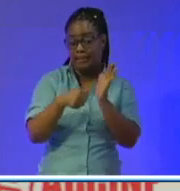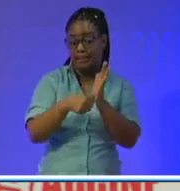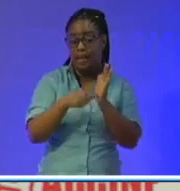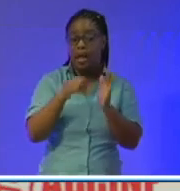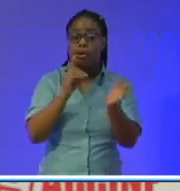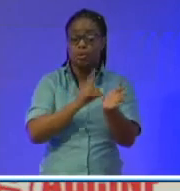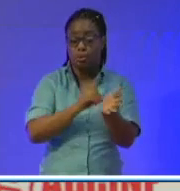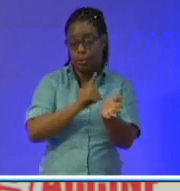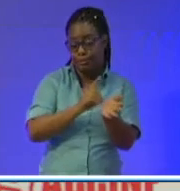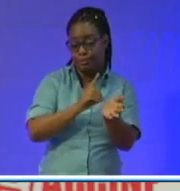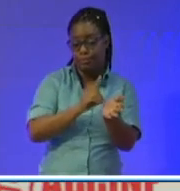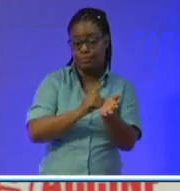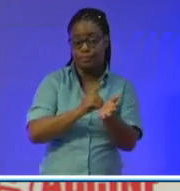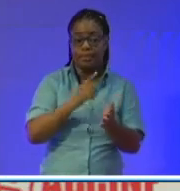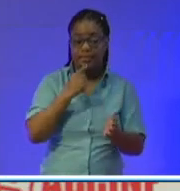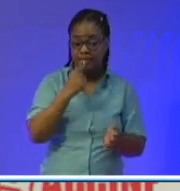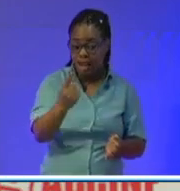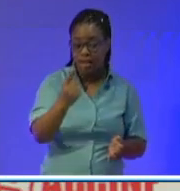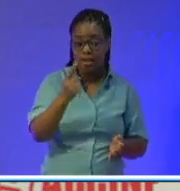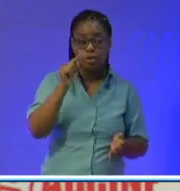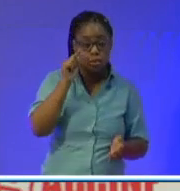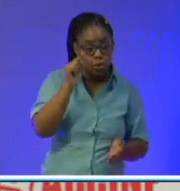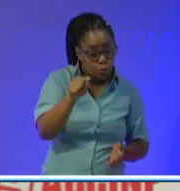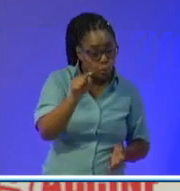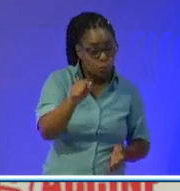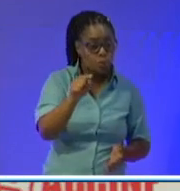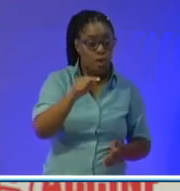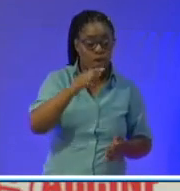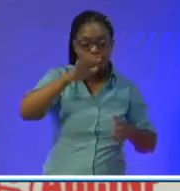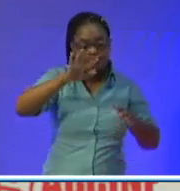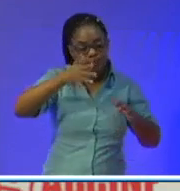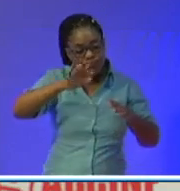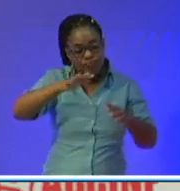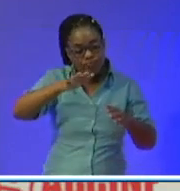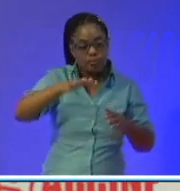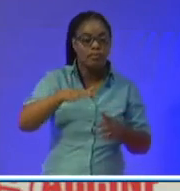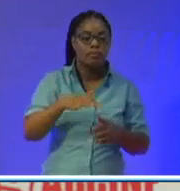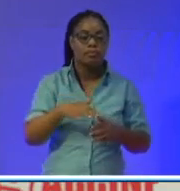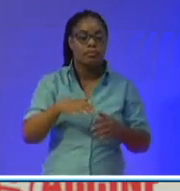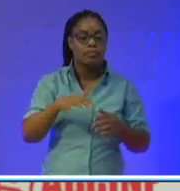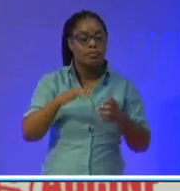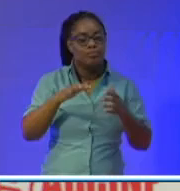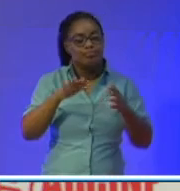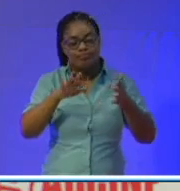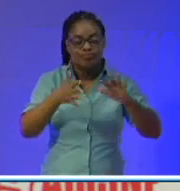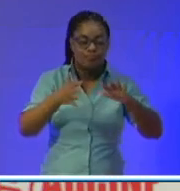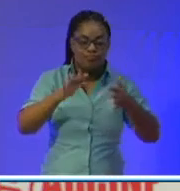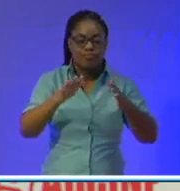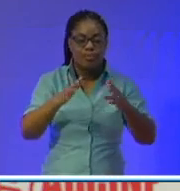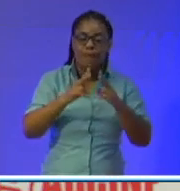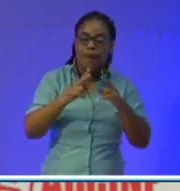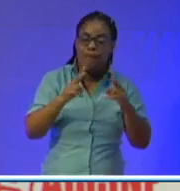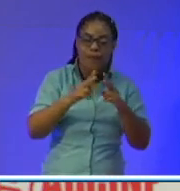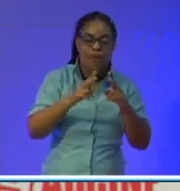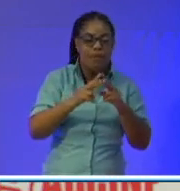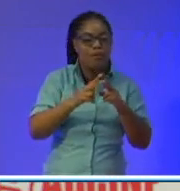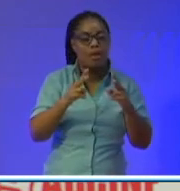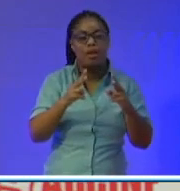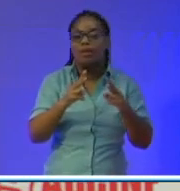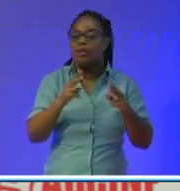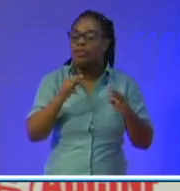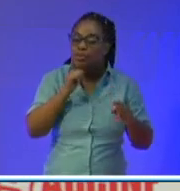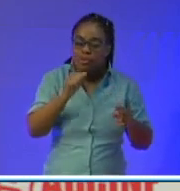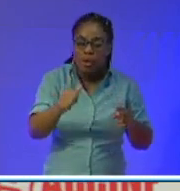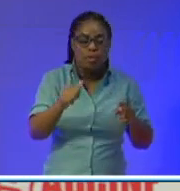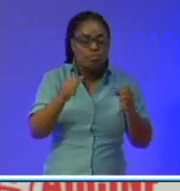are moderately to severely immunocompromised. Now, what are the